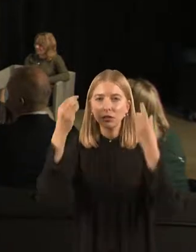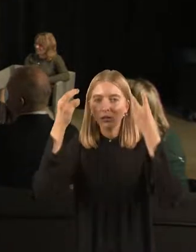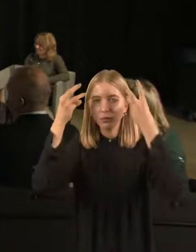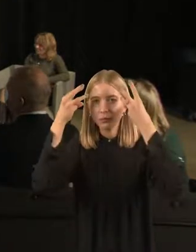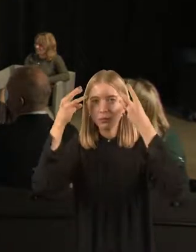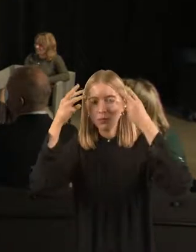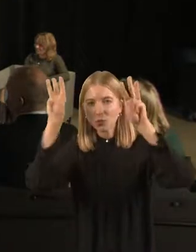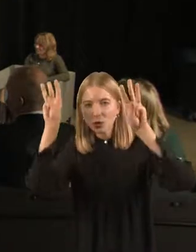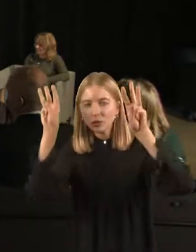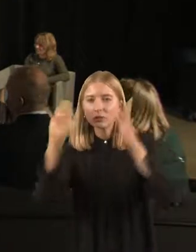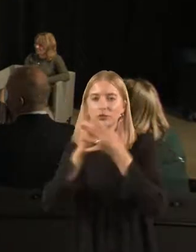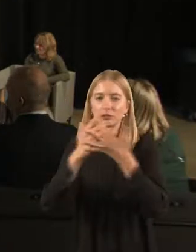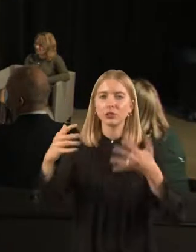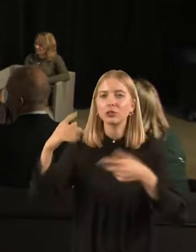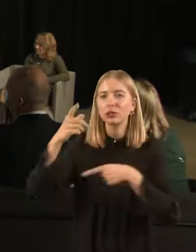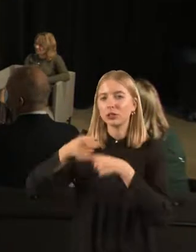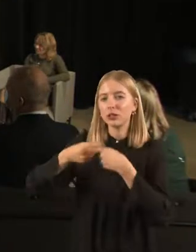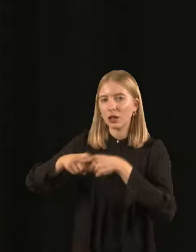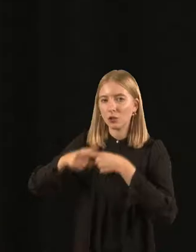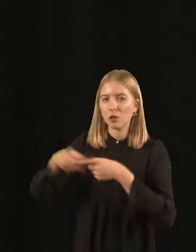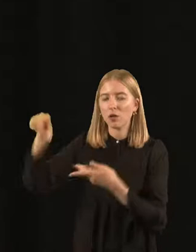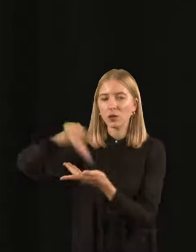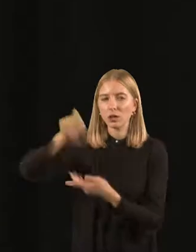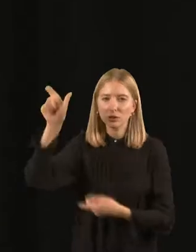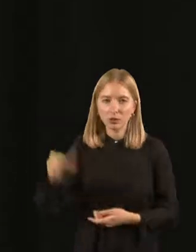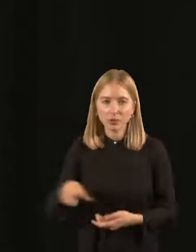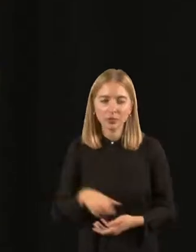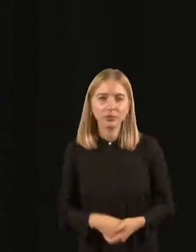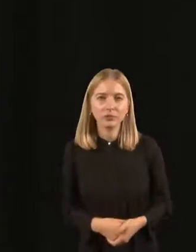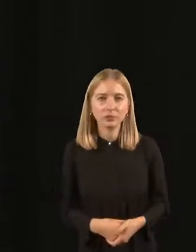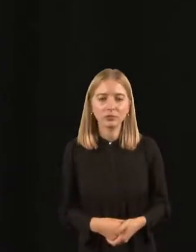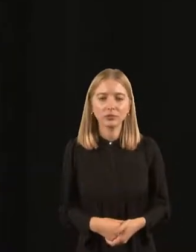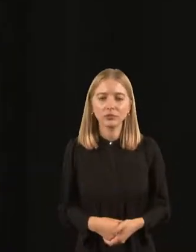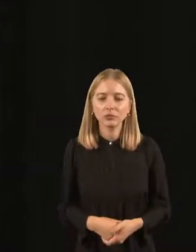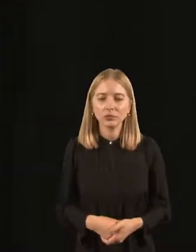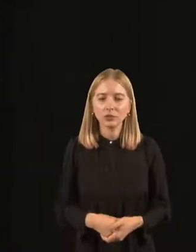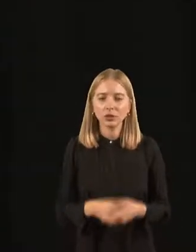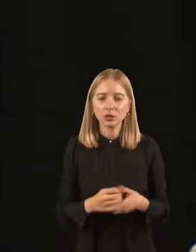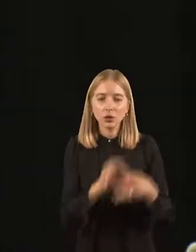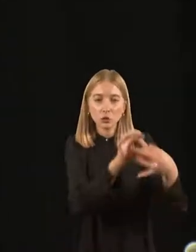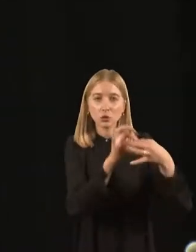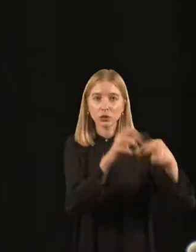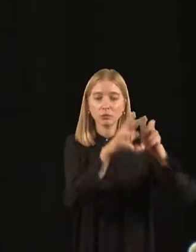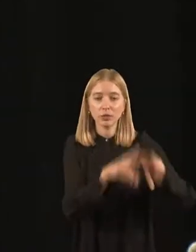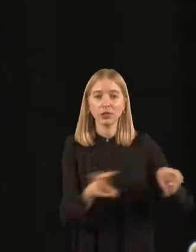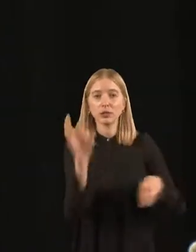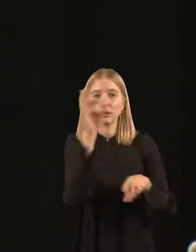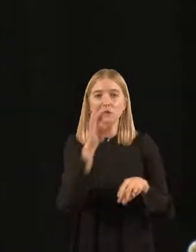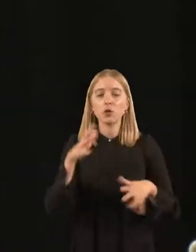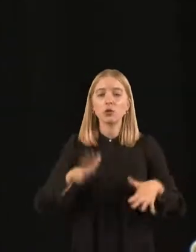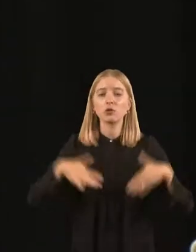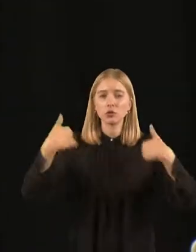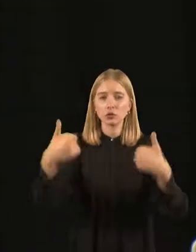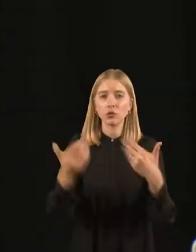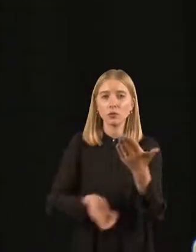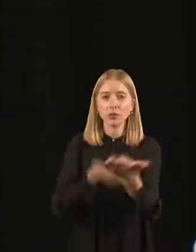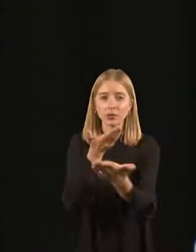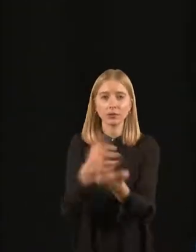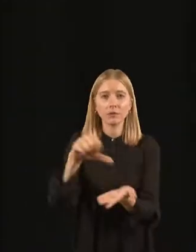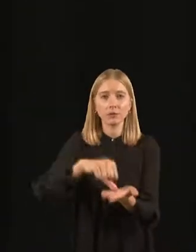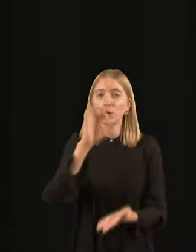Municipalities, and Egidijus Skrodenis, Head of Intelligent Transport Systems Group. Well,